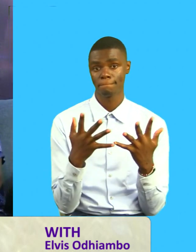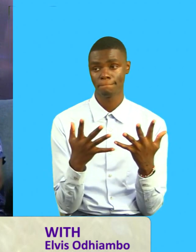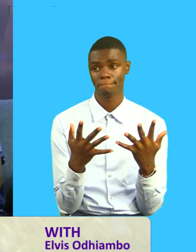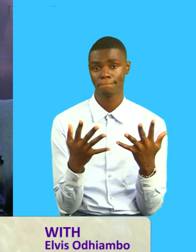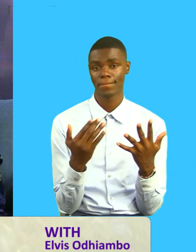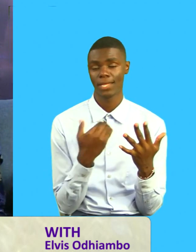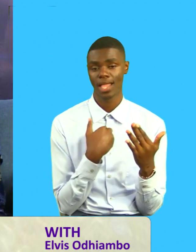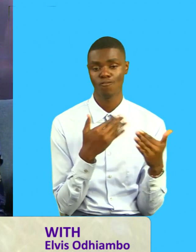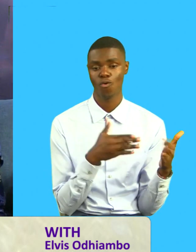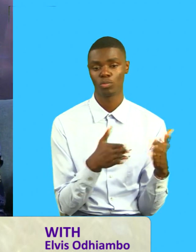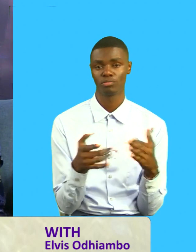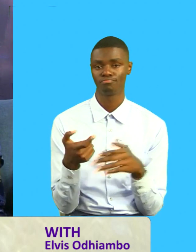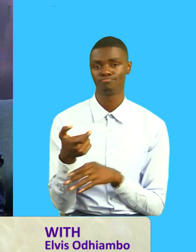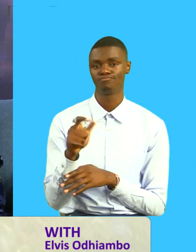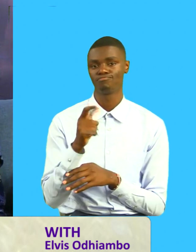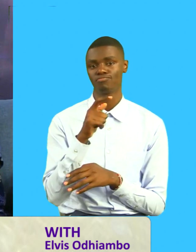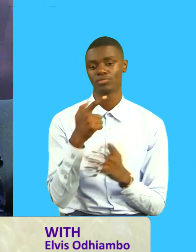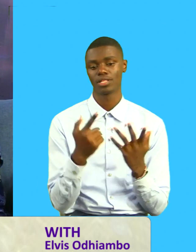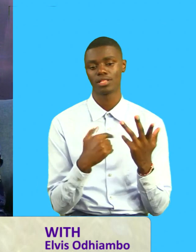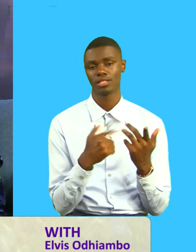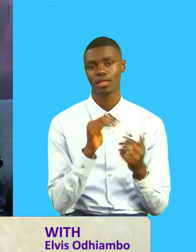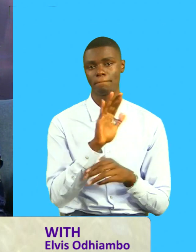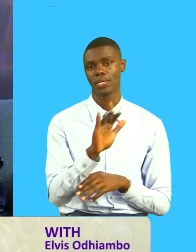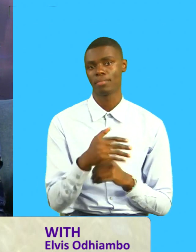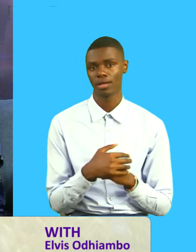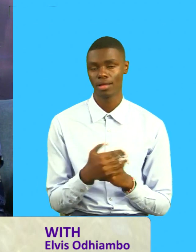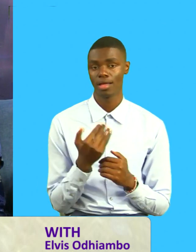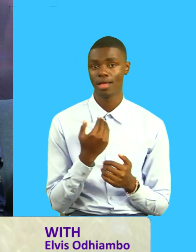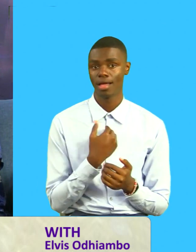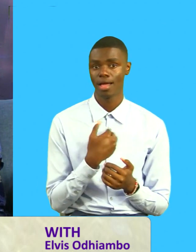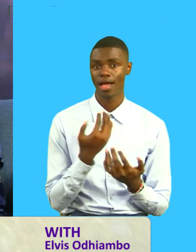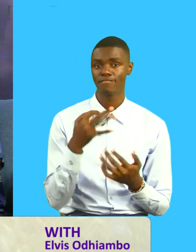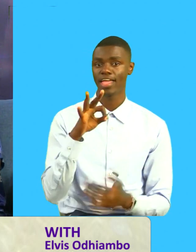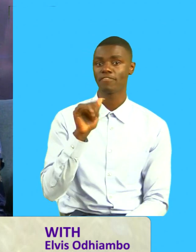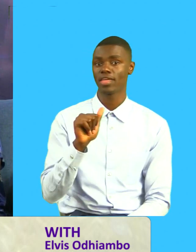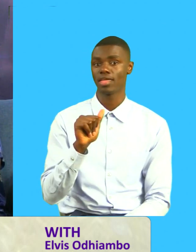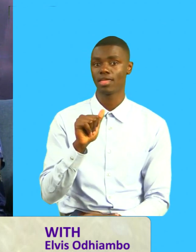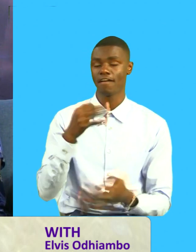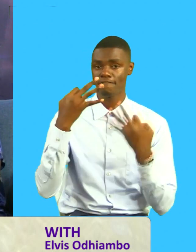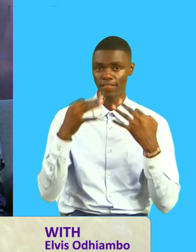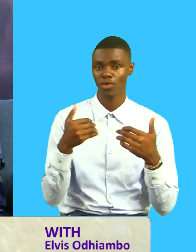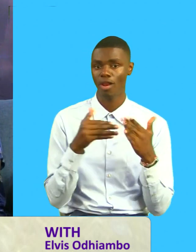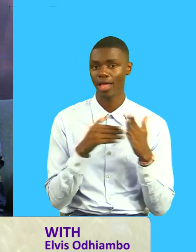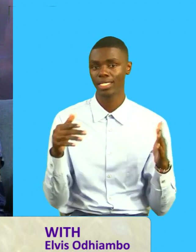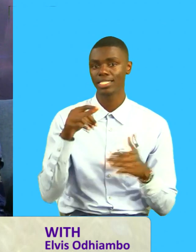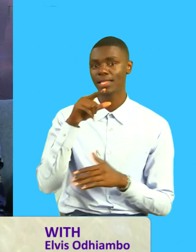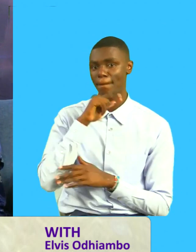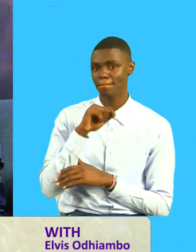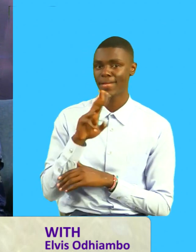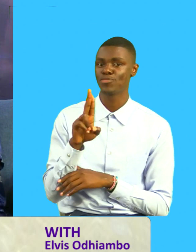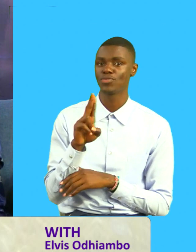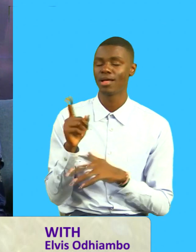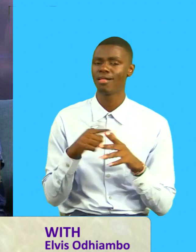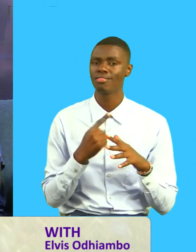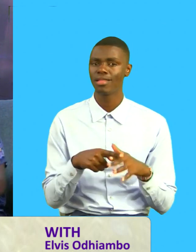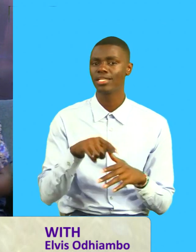that opportunity to increase his tally because he still has the FA Cup final against Manchester United, and also, just like you mentioned, the